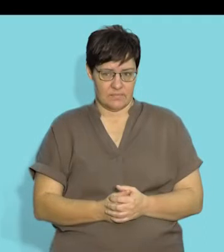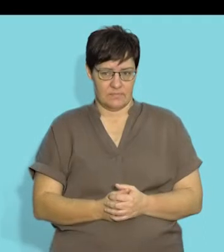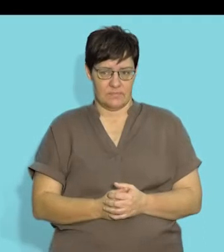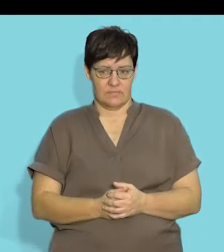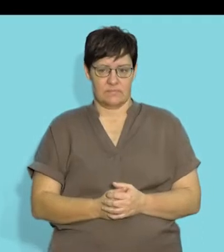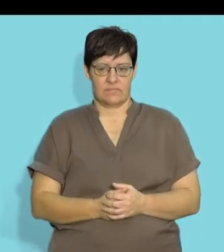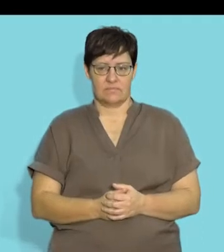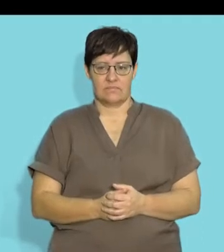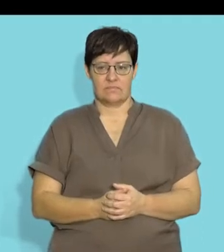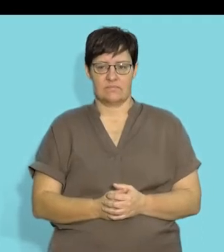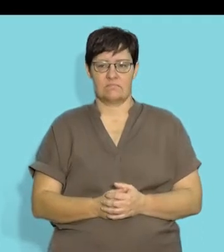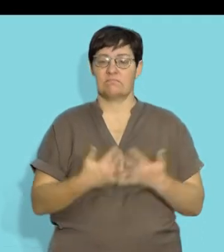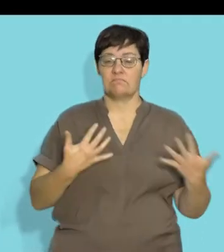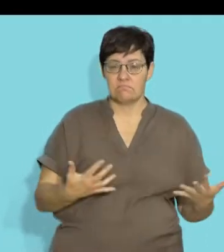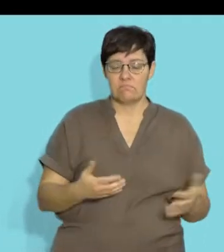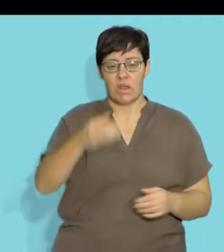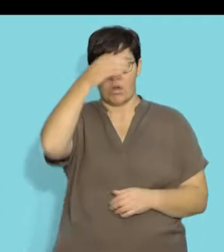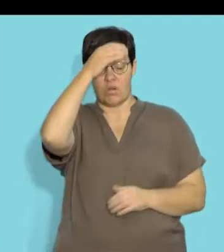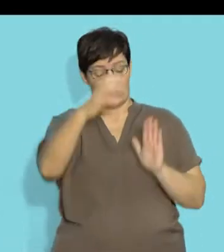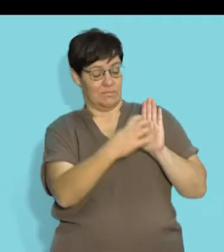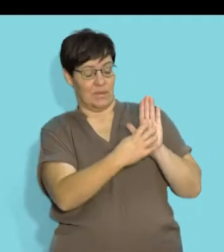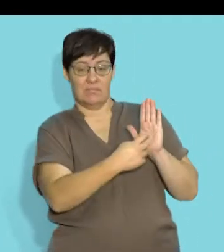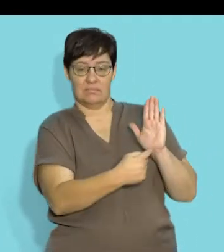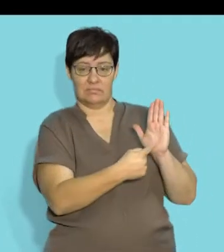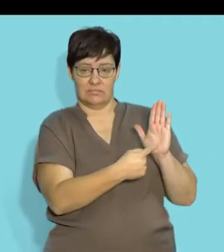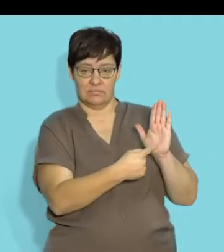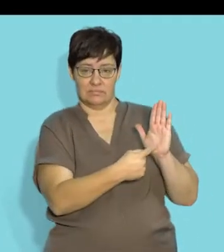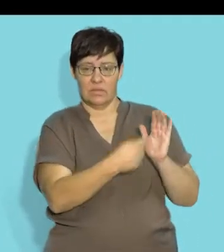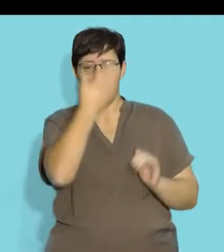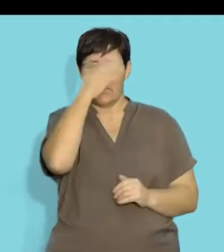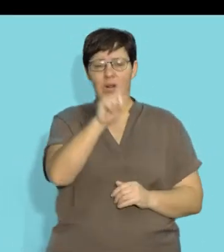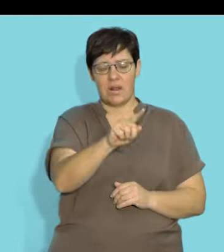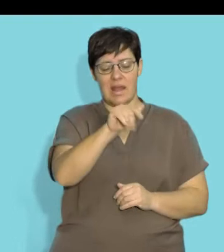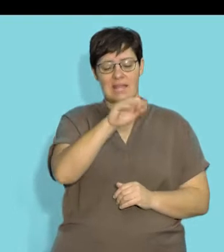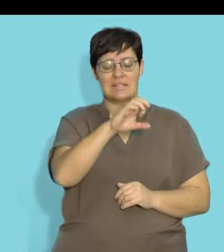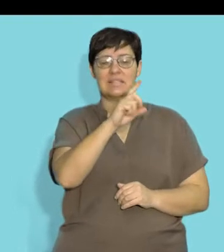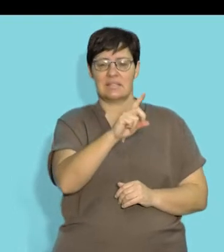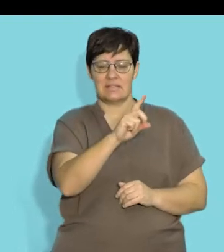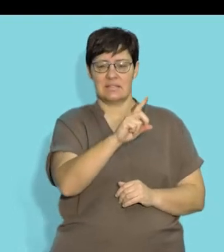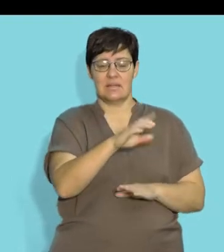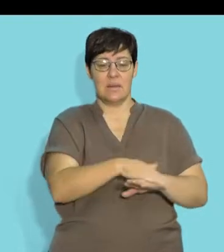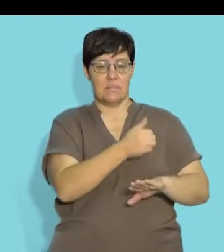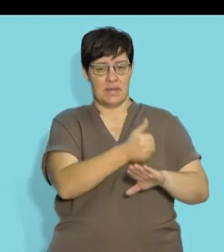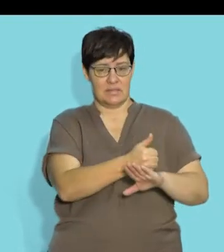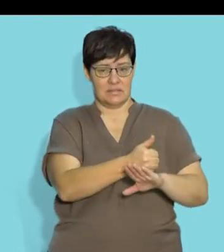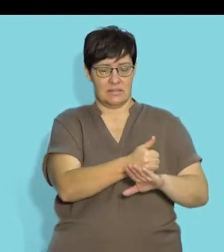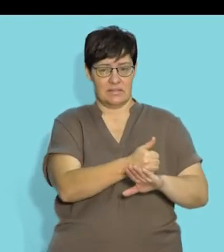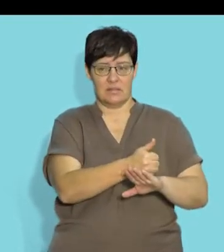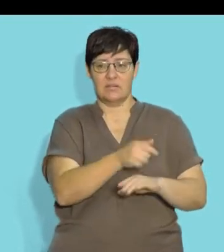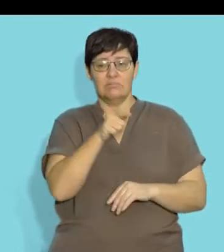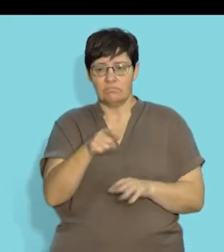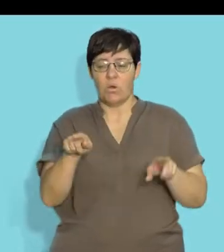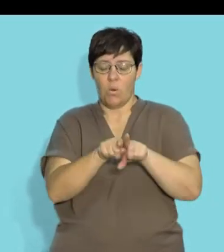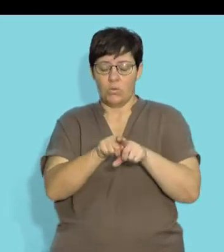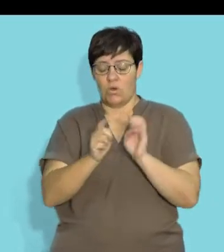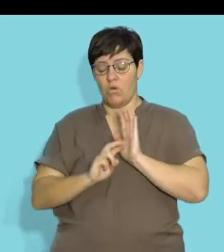So in as far as the concept map is concerned, we know that acid-base reactions are also represented